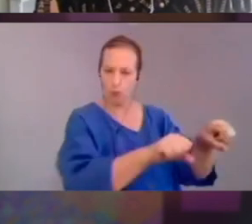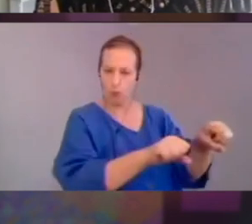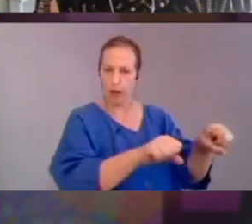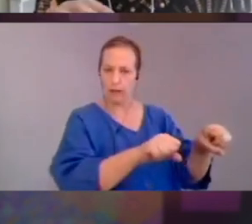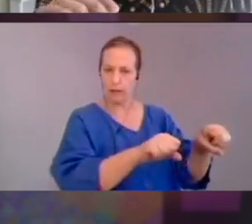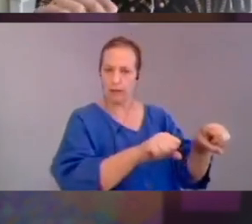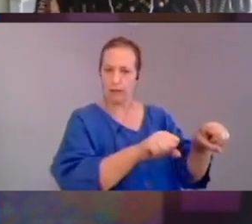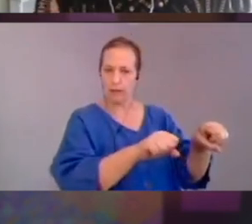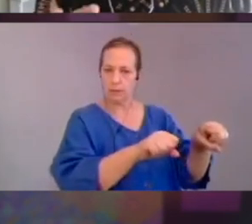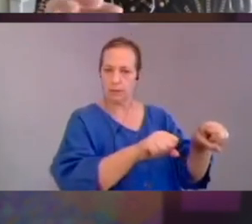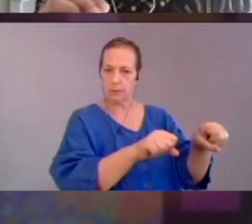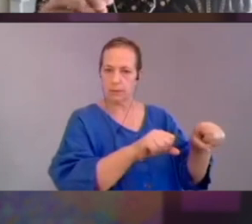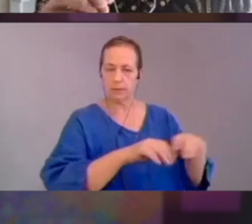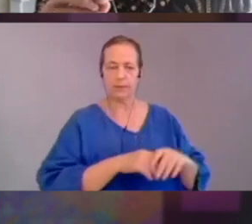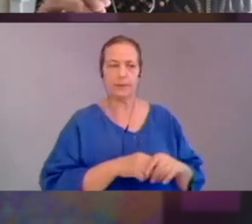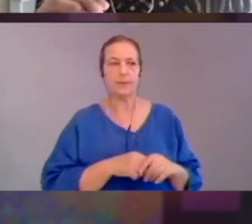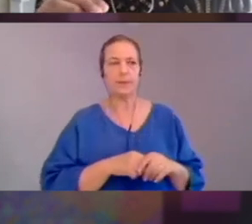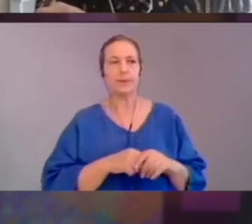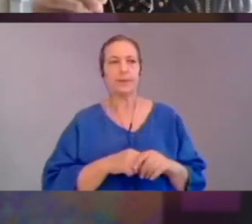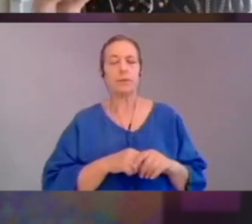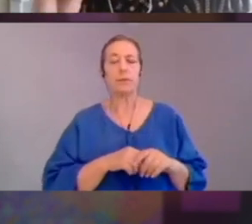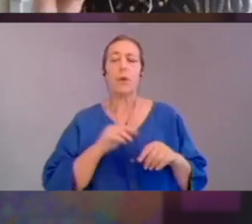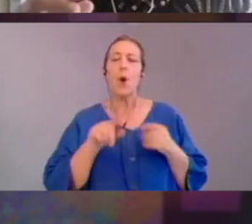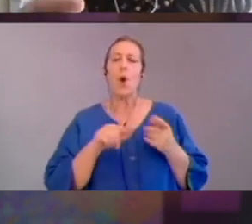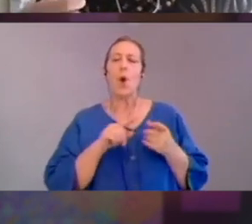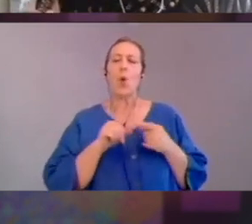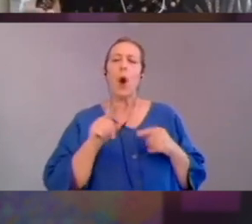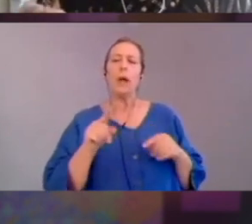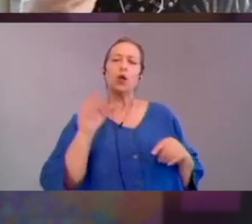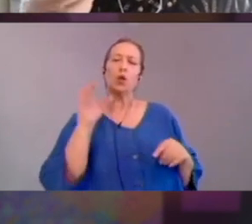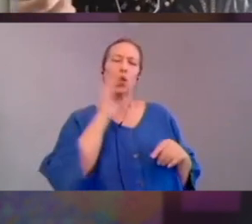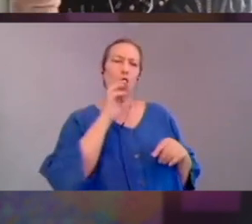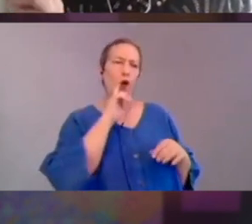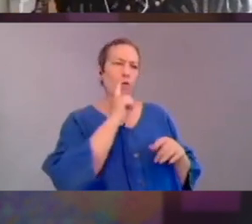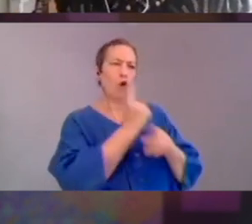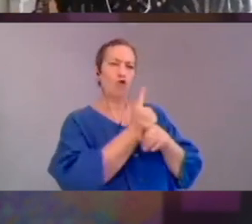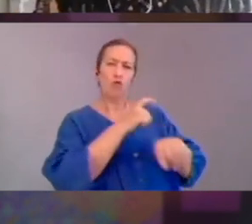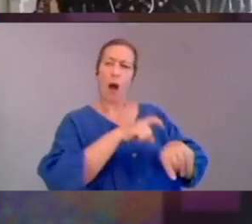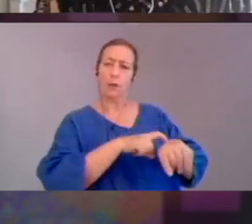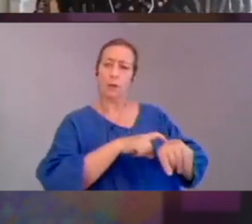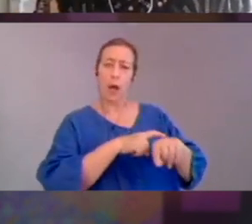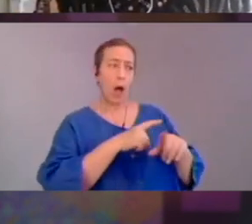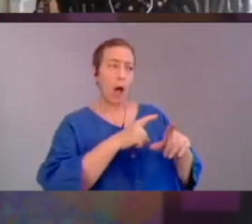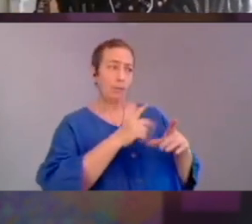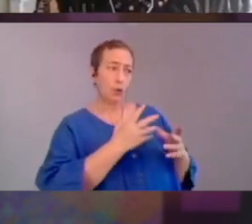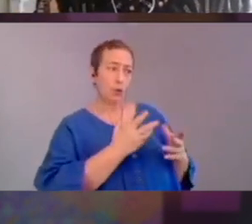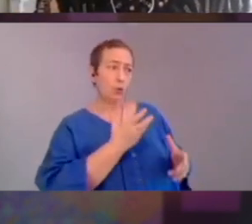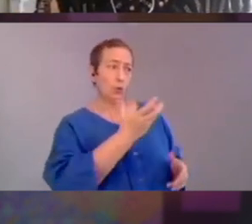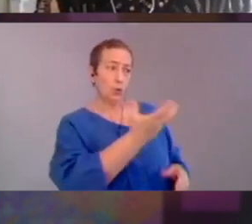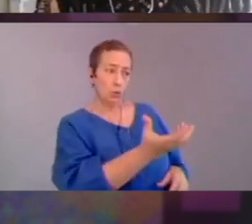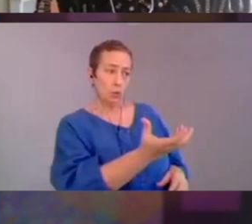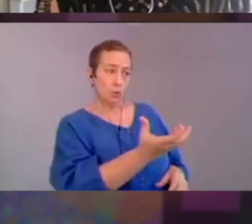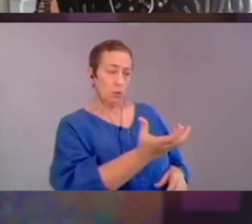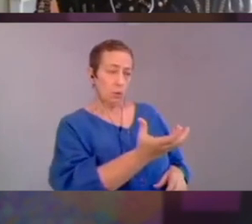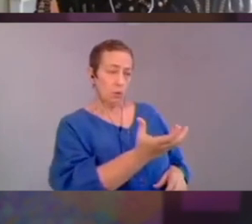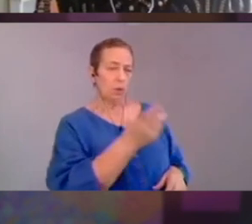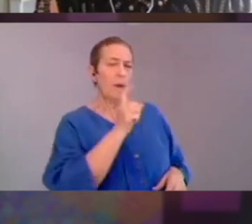When listening for space to open for you to insert your voice, I ask us all to consider our